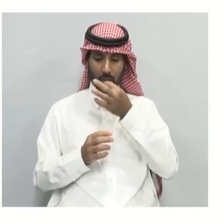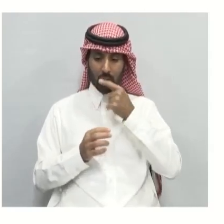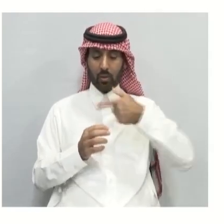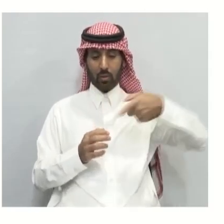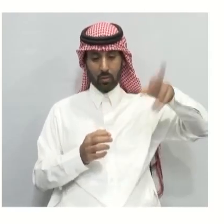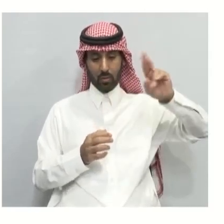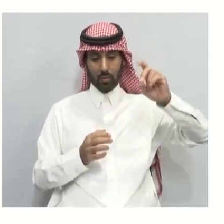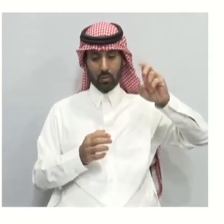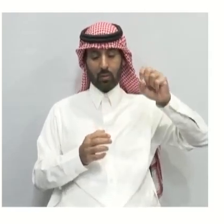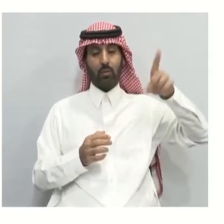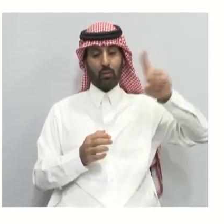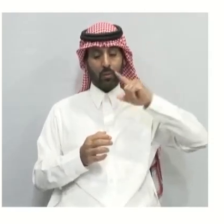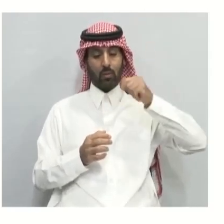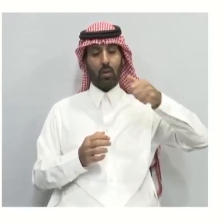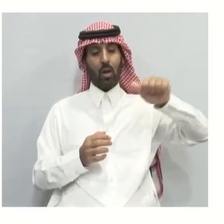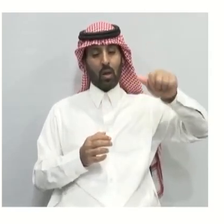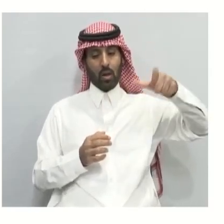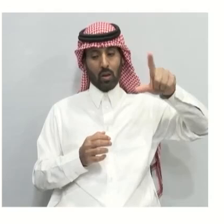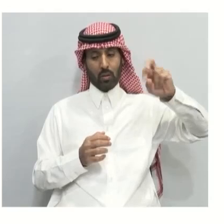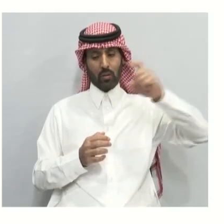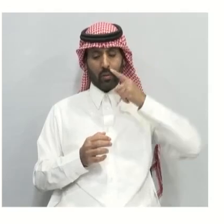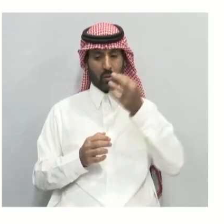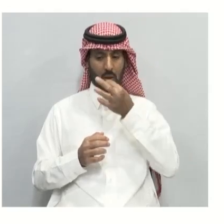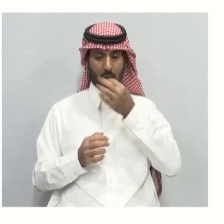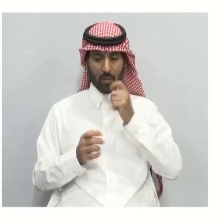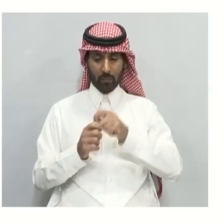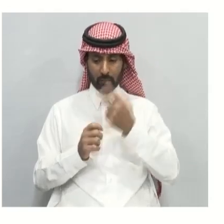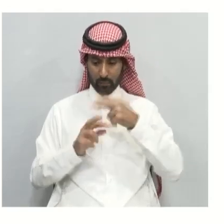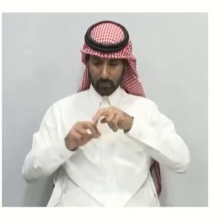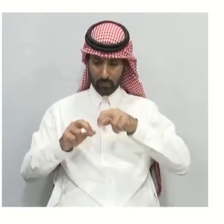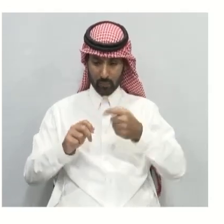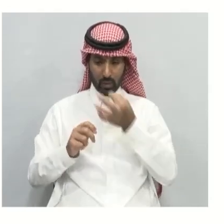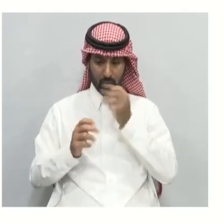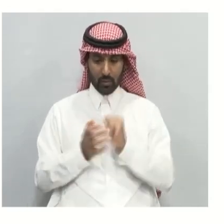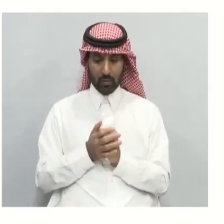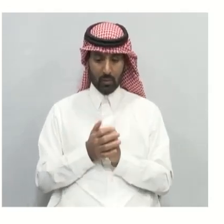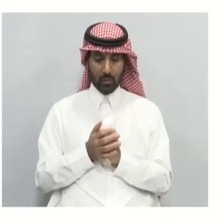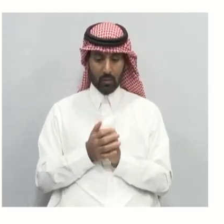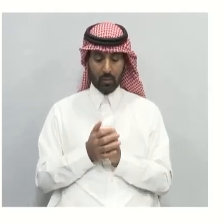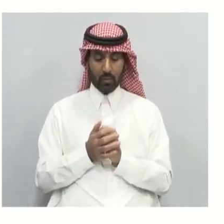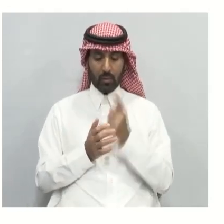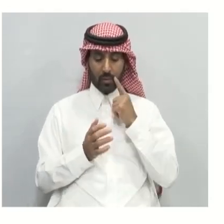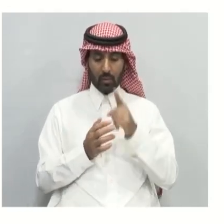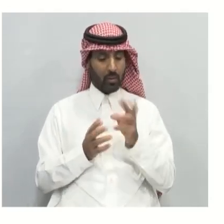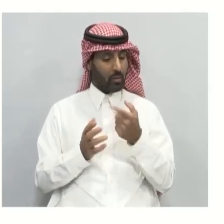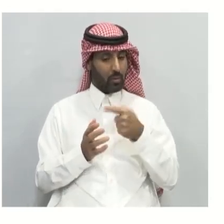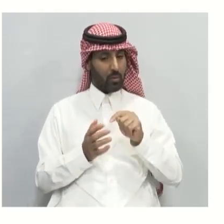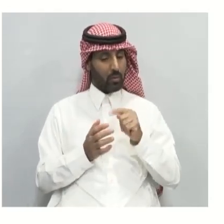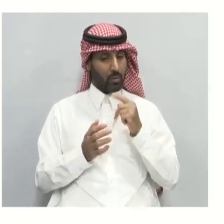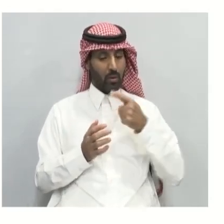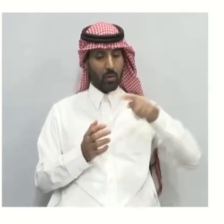Fleming, 1928, he actually discovered the penicillin. And Thomas